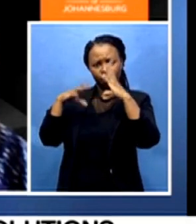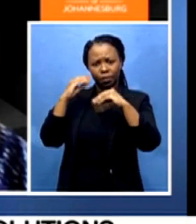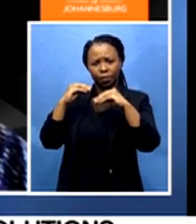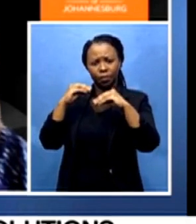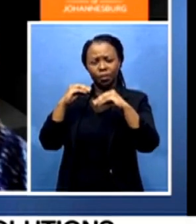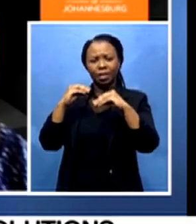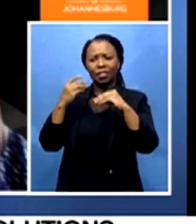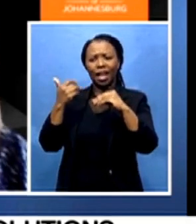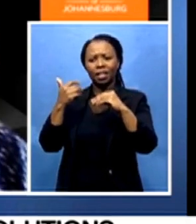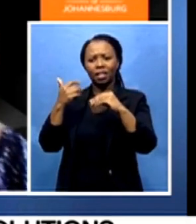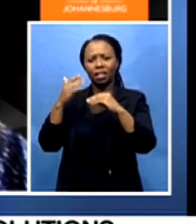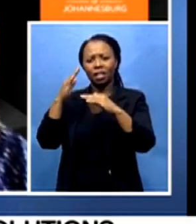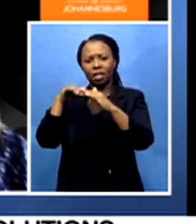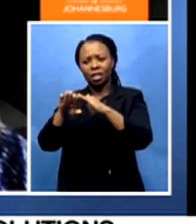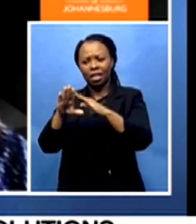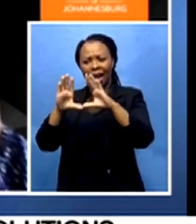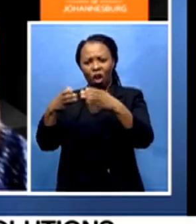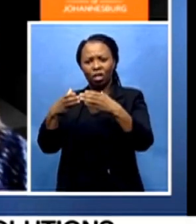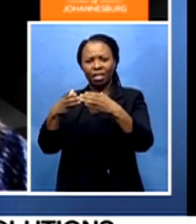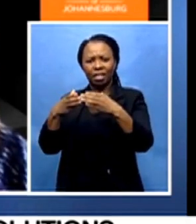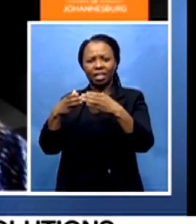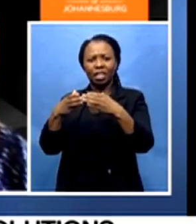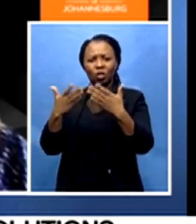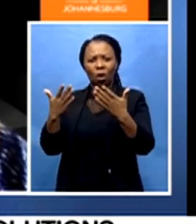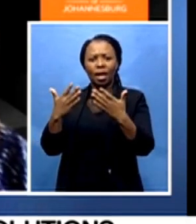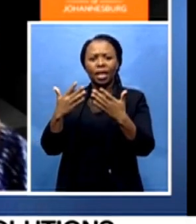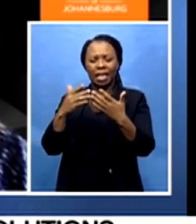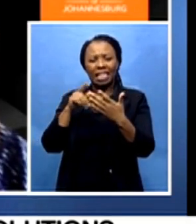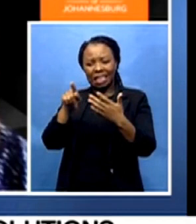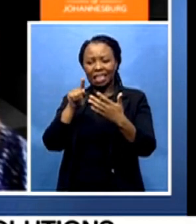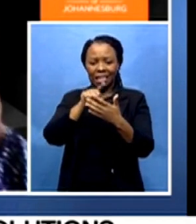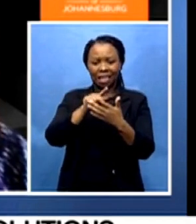it? They can be used to complement each other.